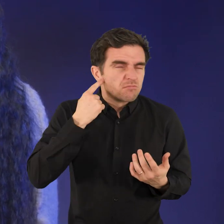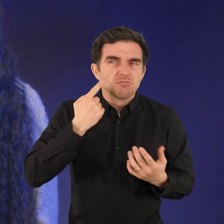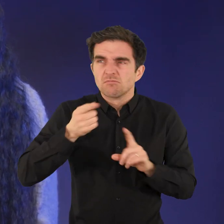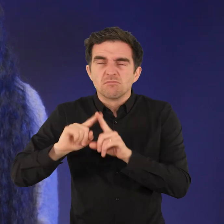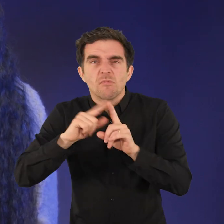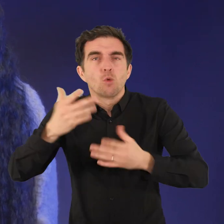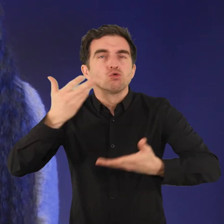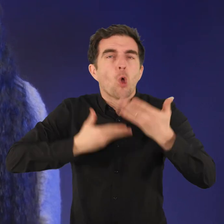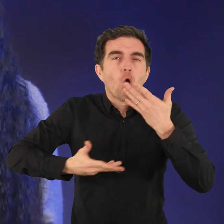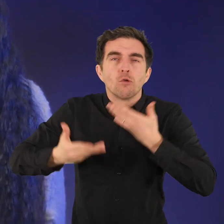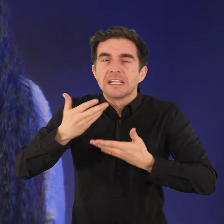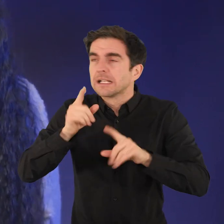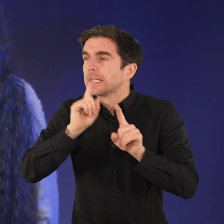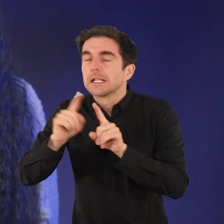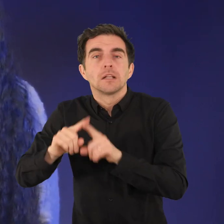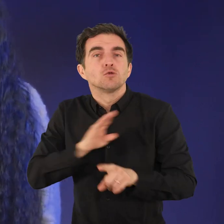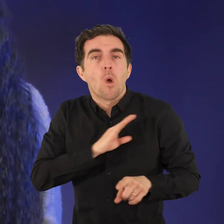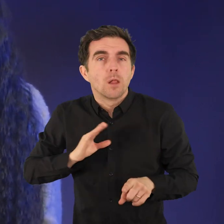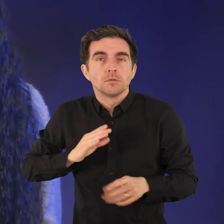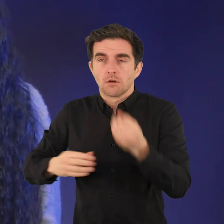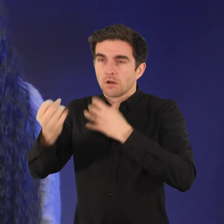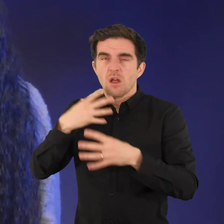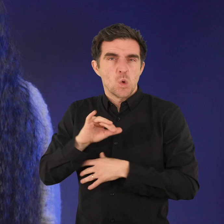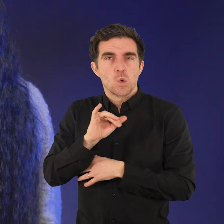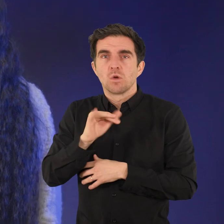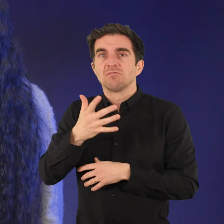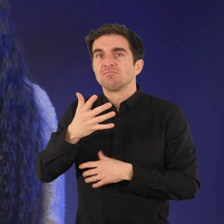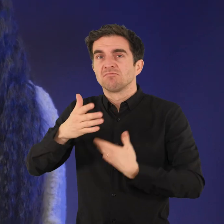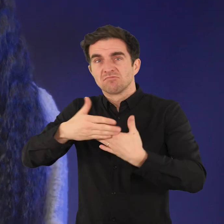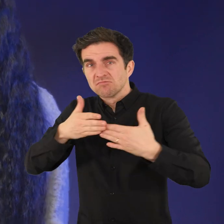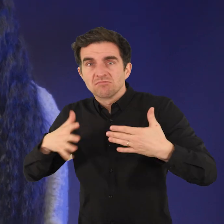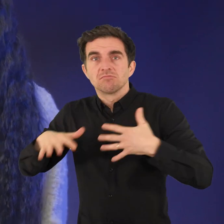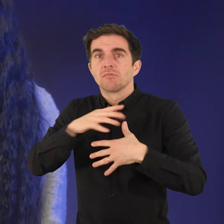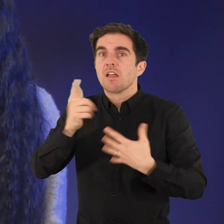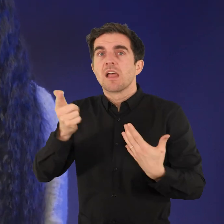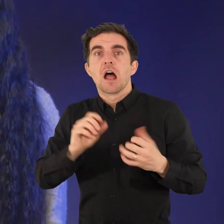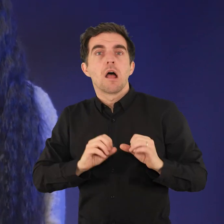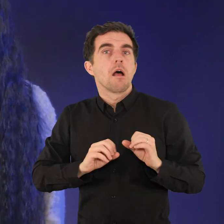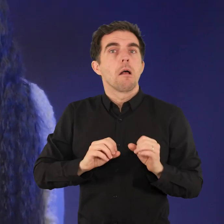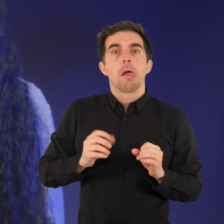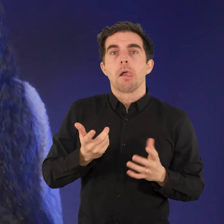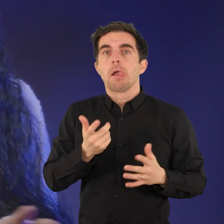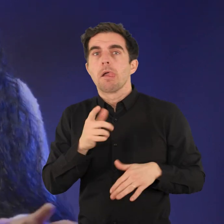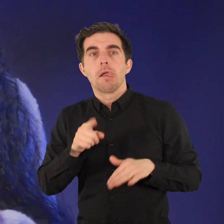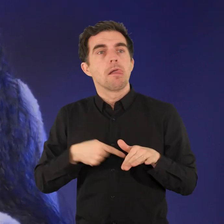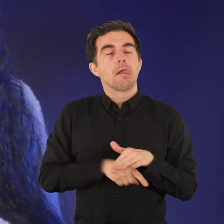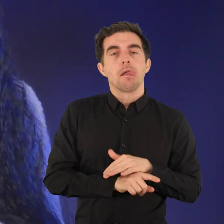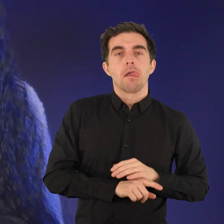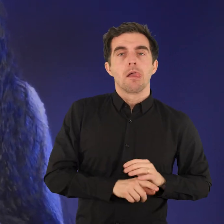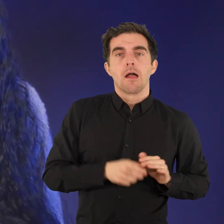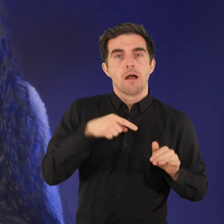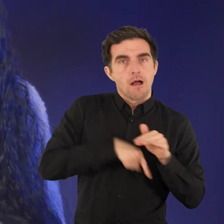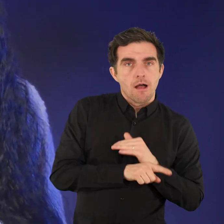Because I've heard a lot of stories from soldiers that they mine territories on distance and they spread like